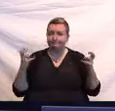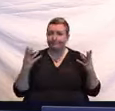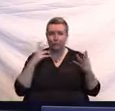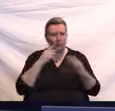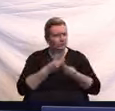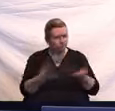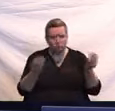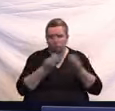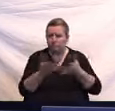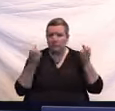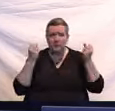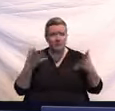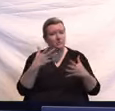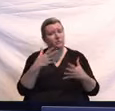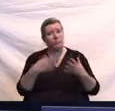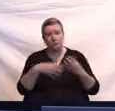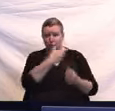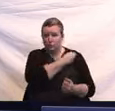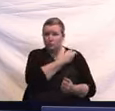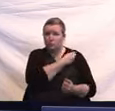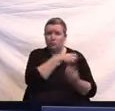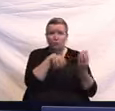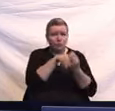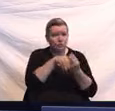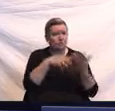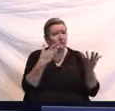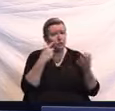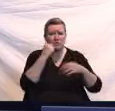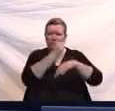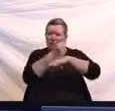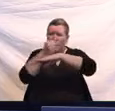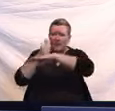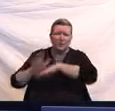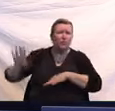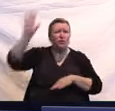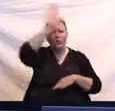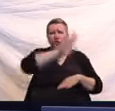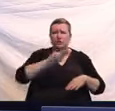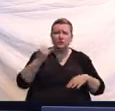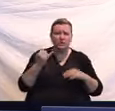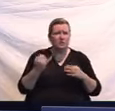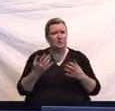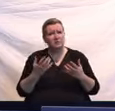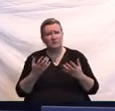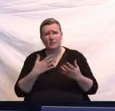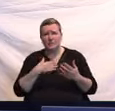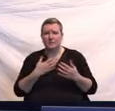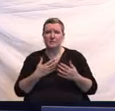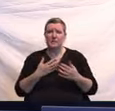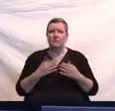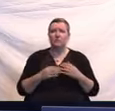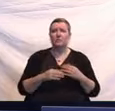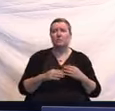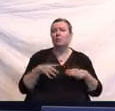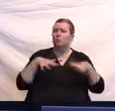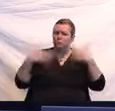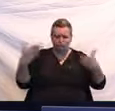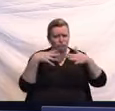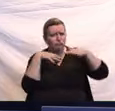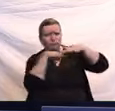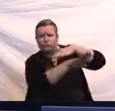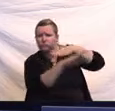urging vaccination sites across the state to host walk-in booster clinics on December